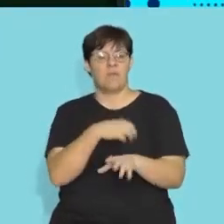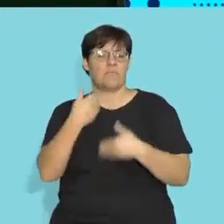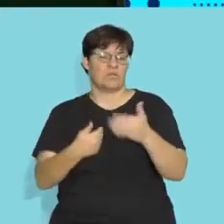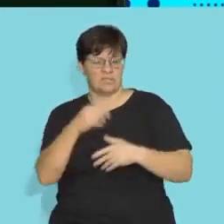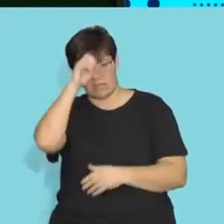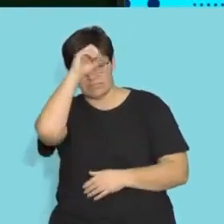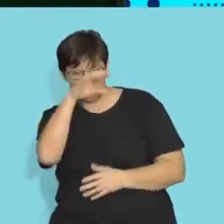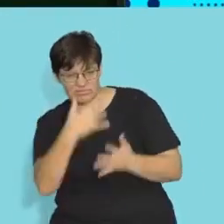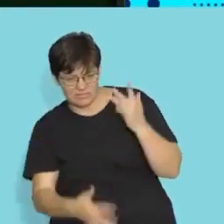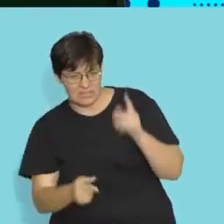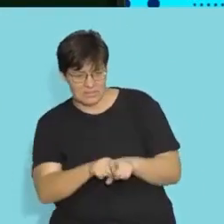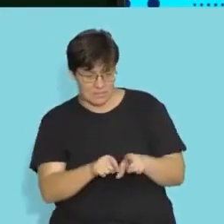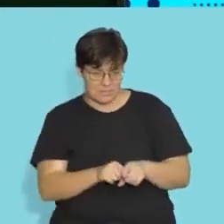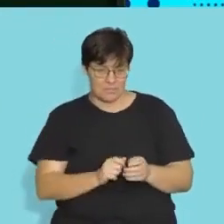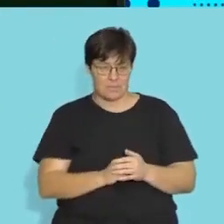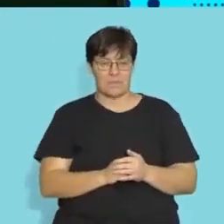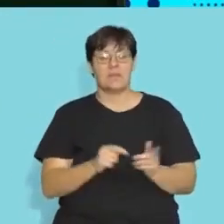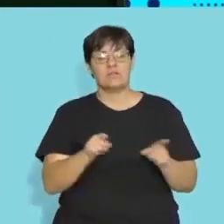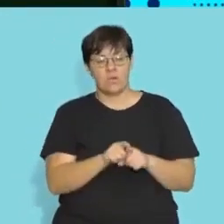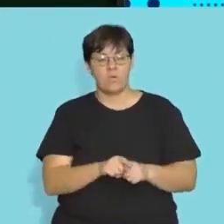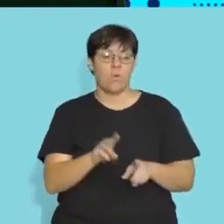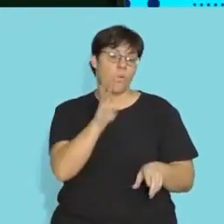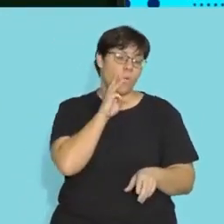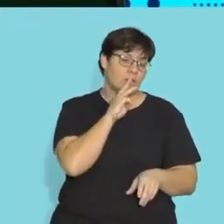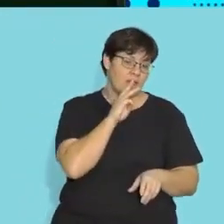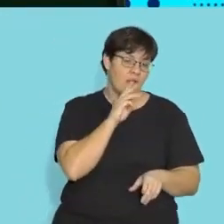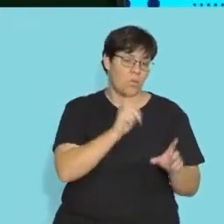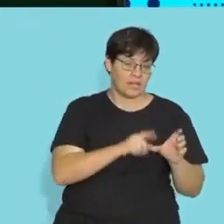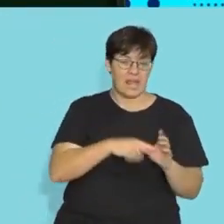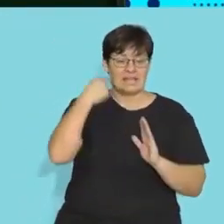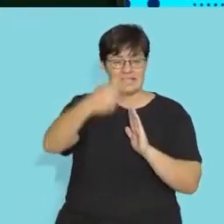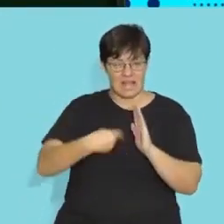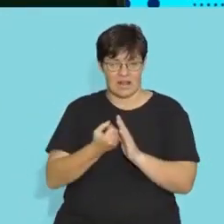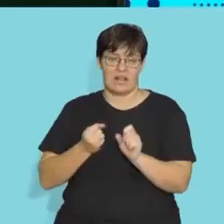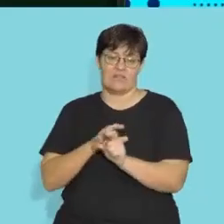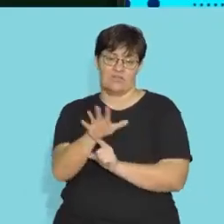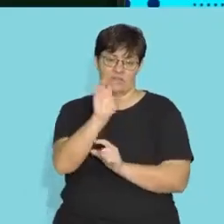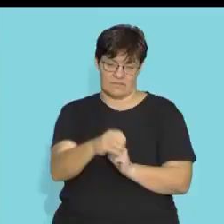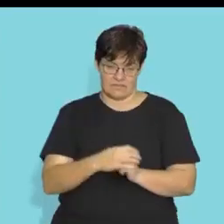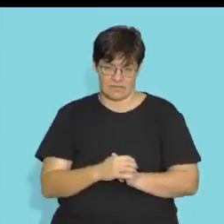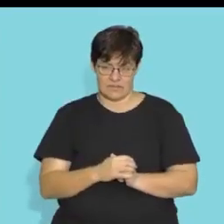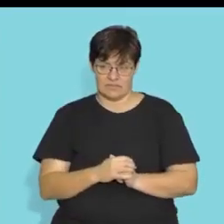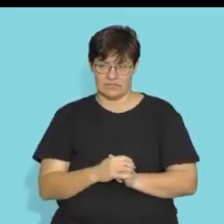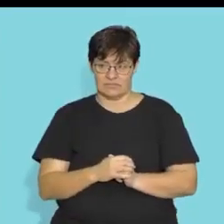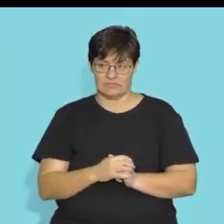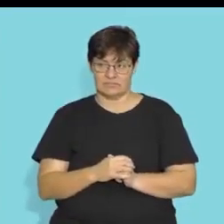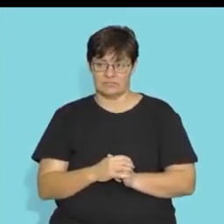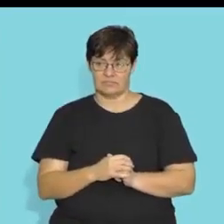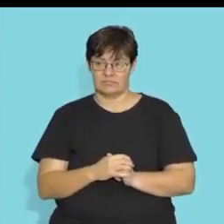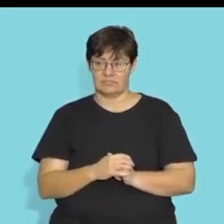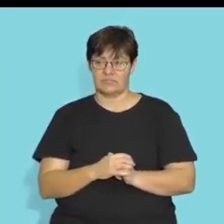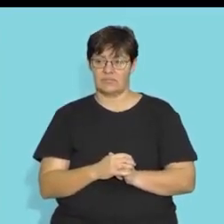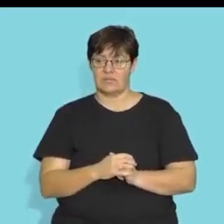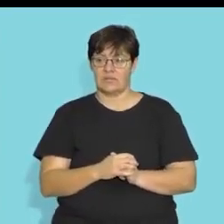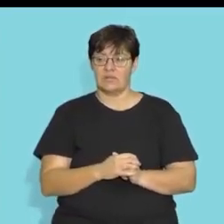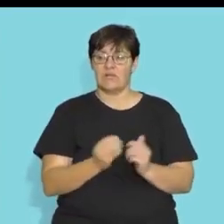farming processes. These all influence the quality of water as well as the water cycle. So when we talk